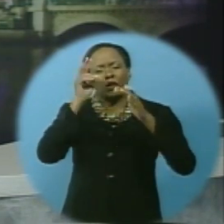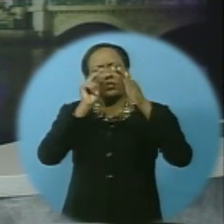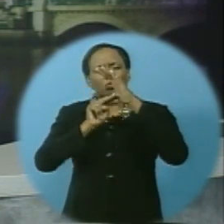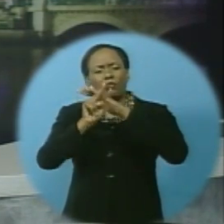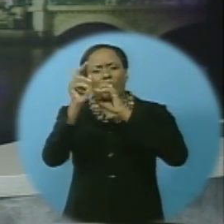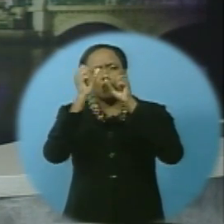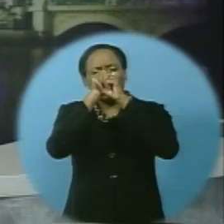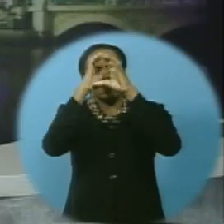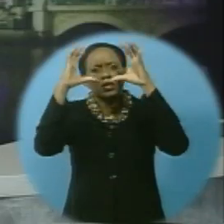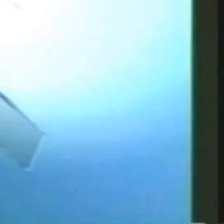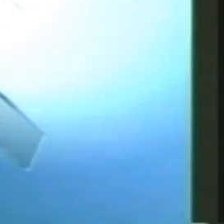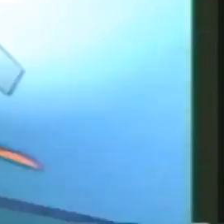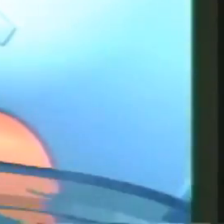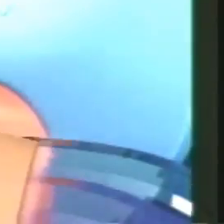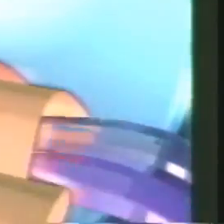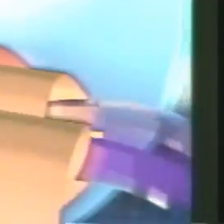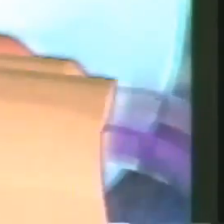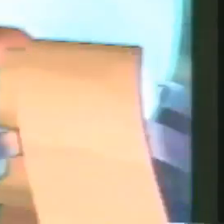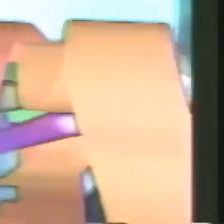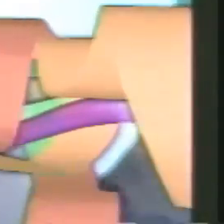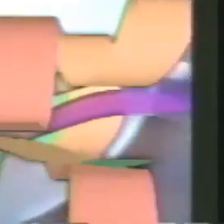his time.